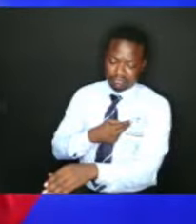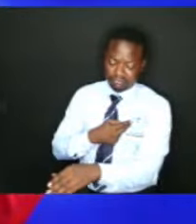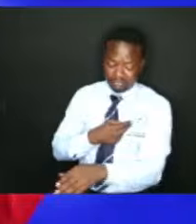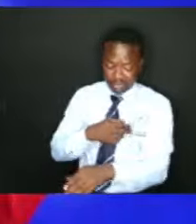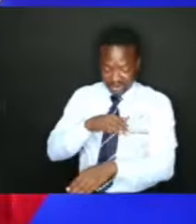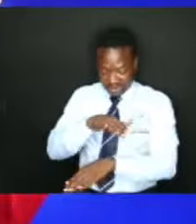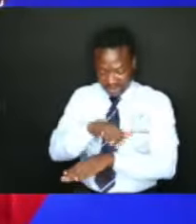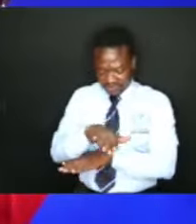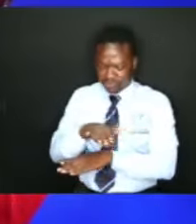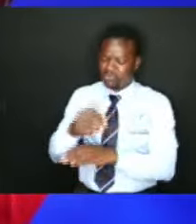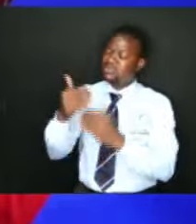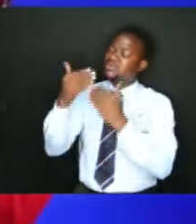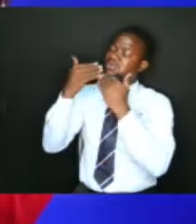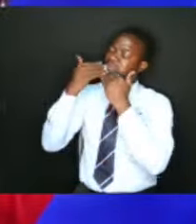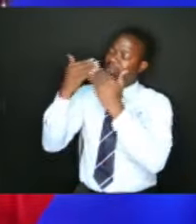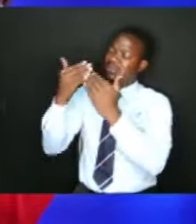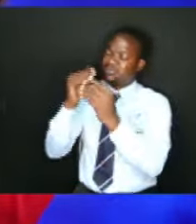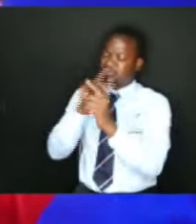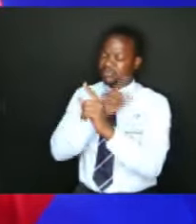yetawasi nyankofo.